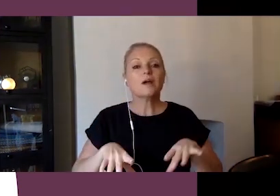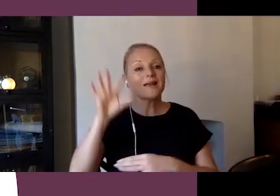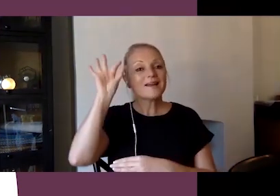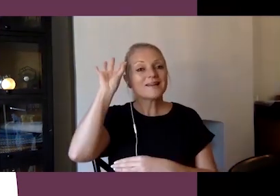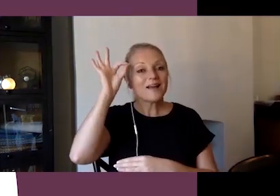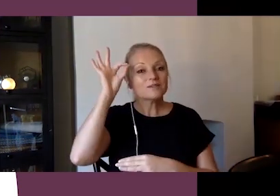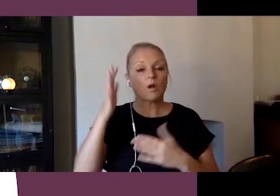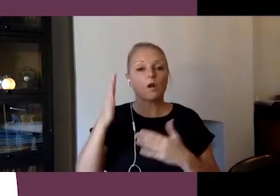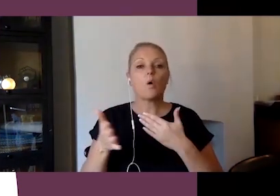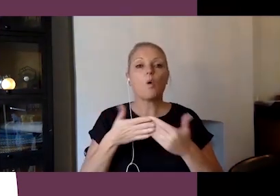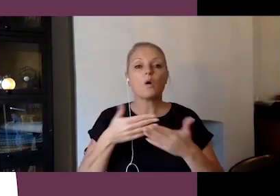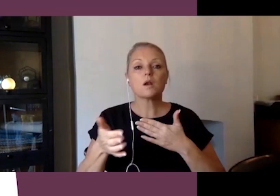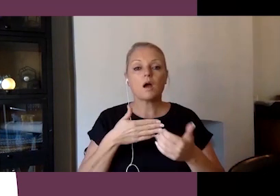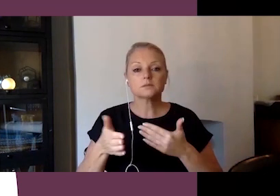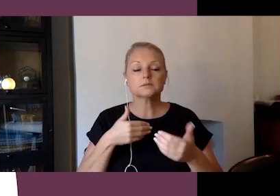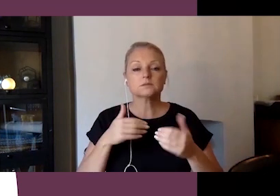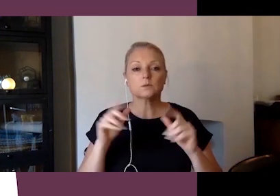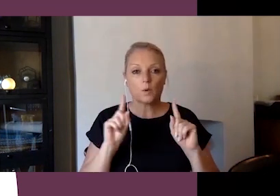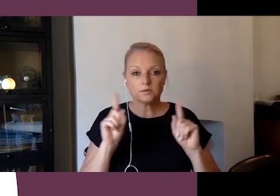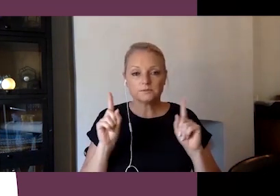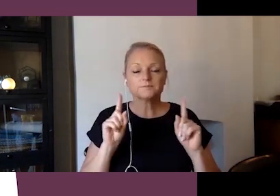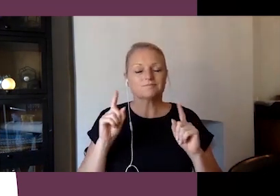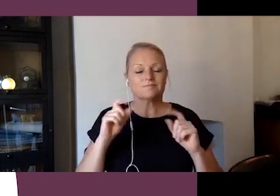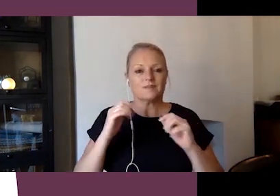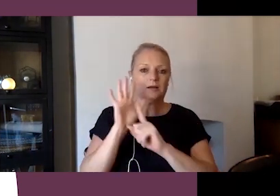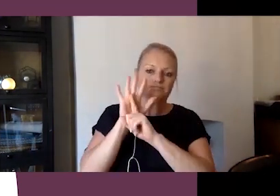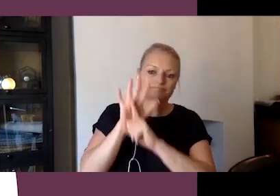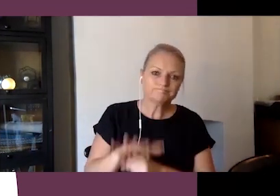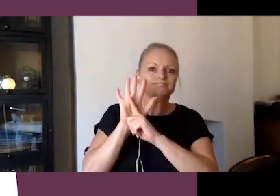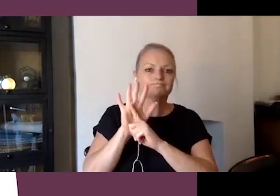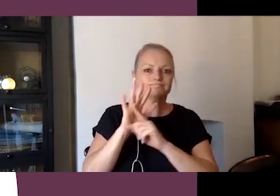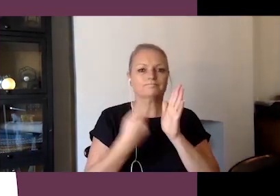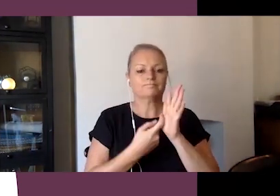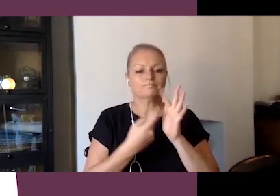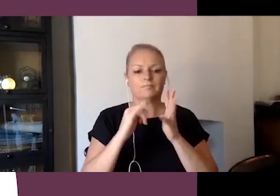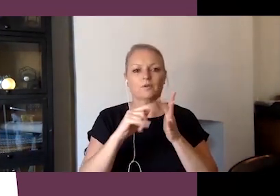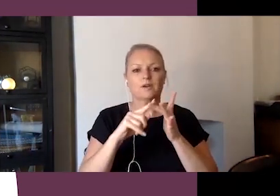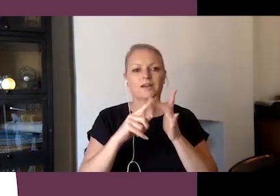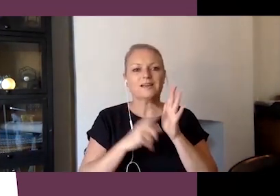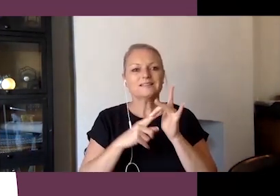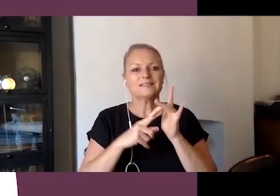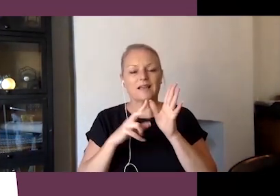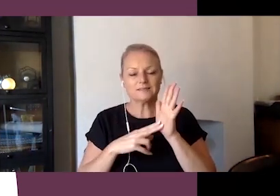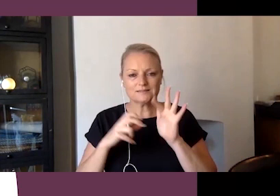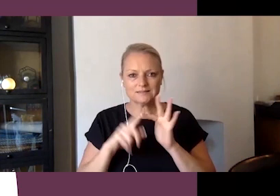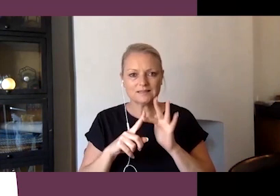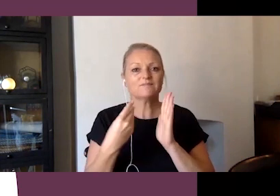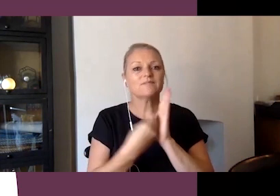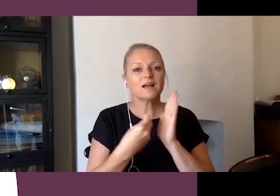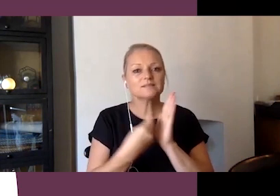fund includes 3 streams focusing on immediate support for survival, adaptation, and